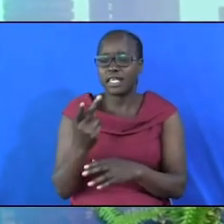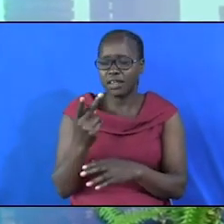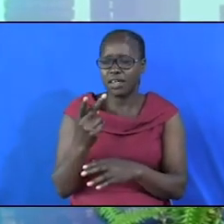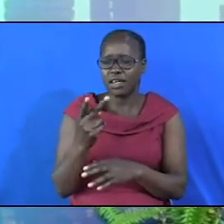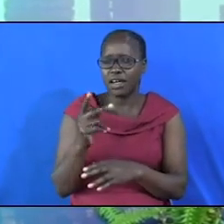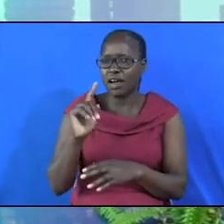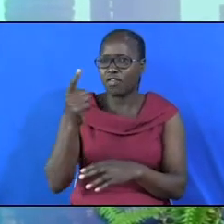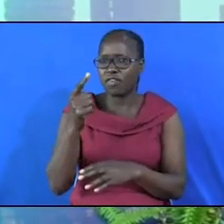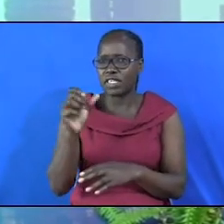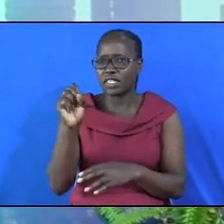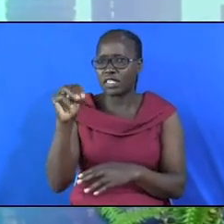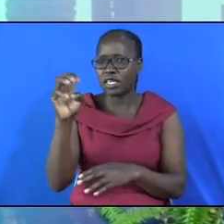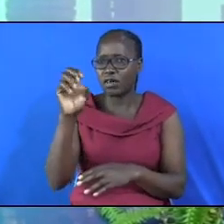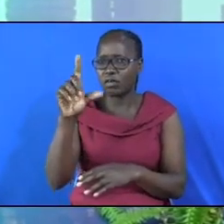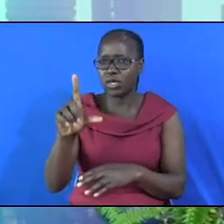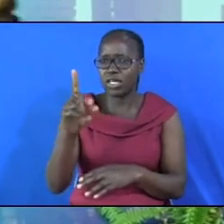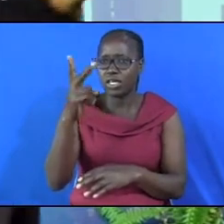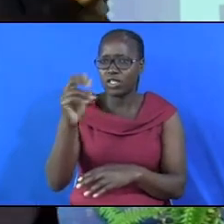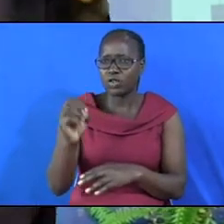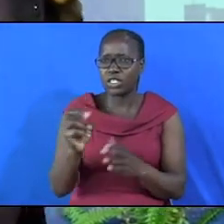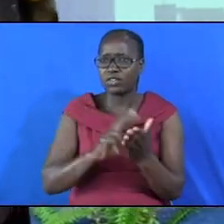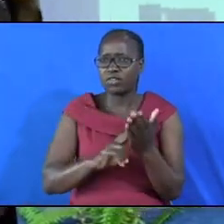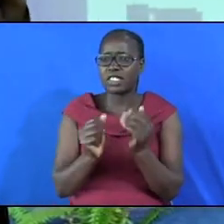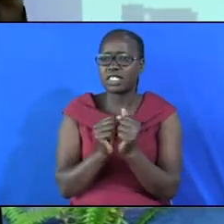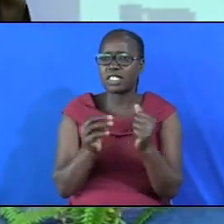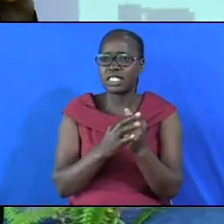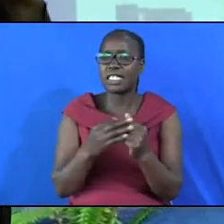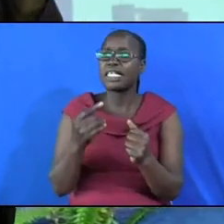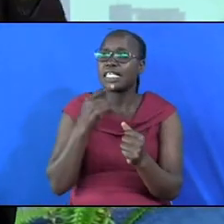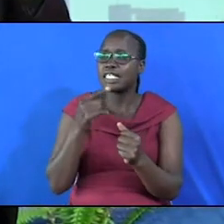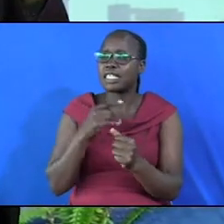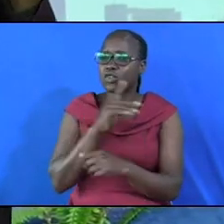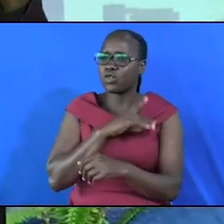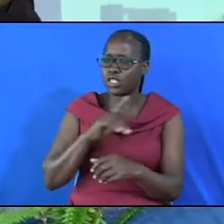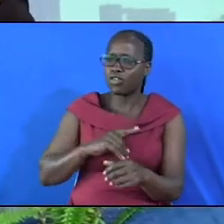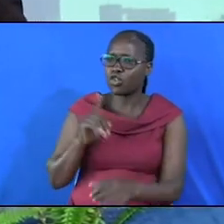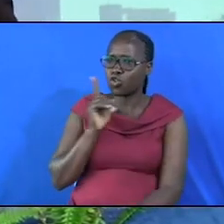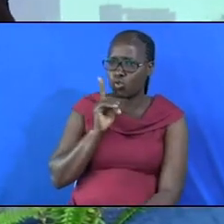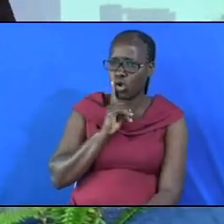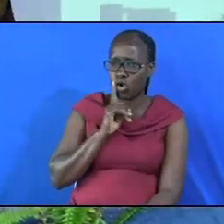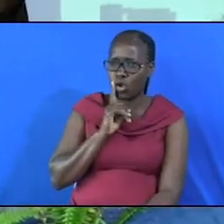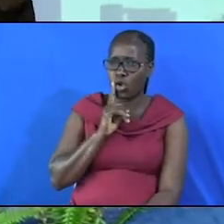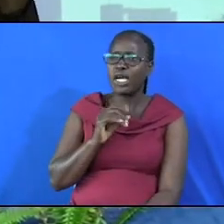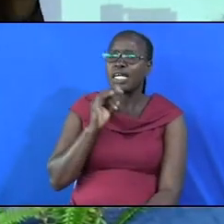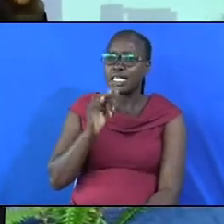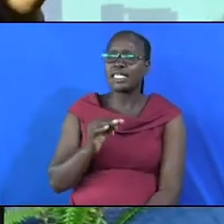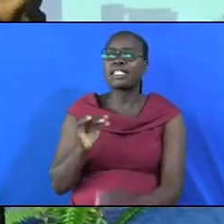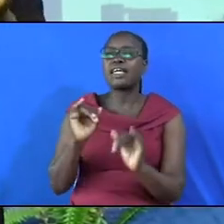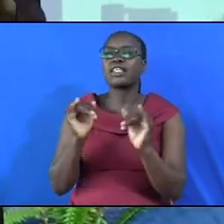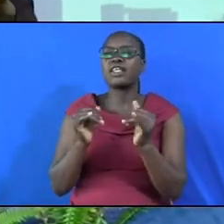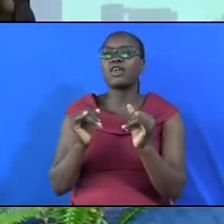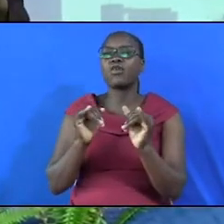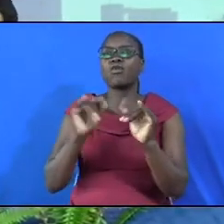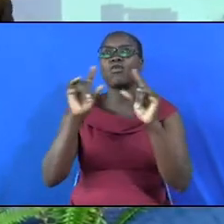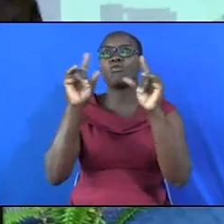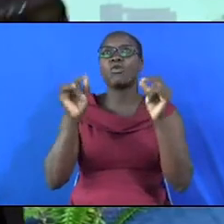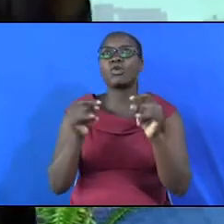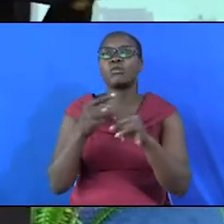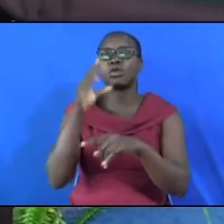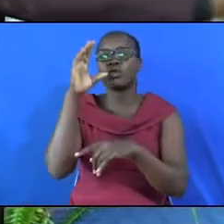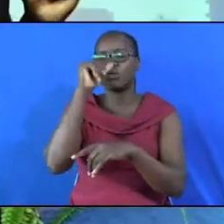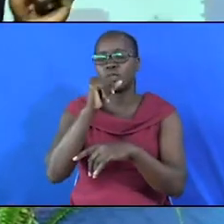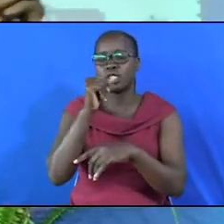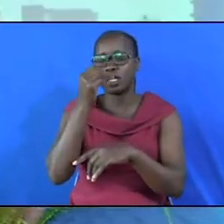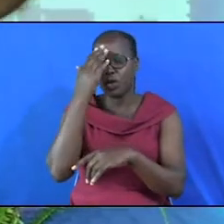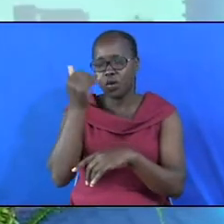Samuel 20 verses 18. That Jonathan said to David that tomorrow is the new moon, but you will be missed, for